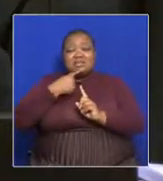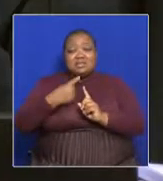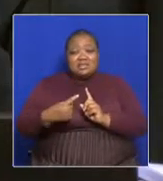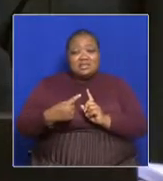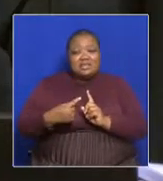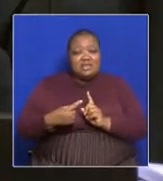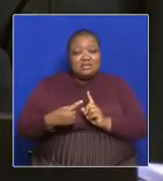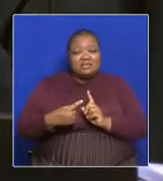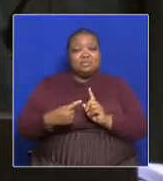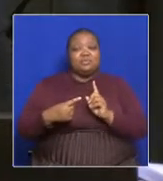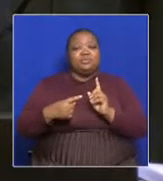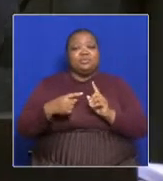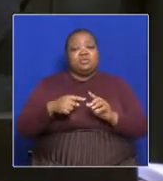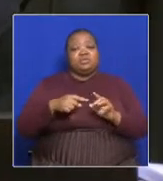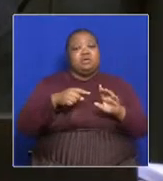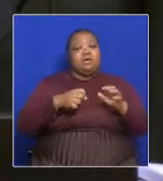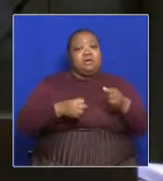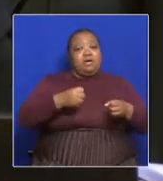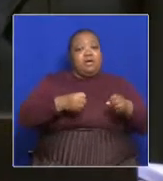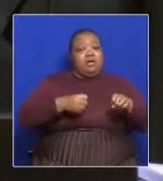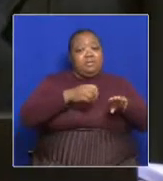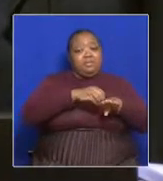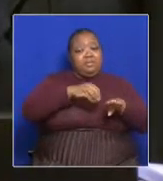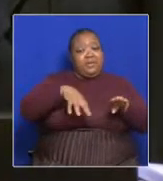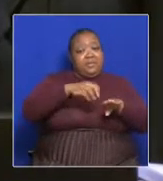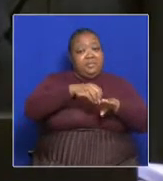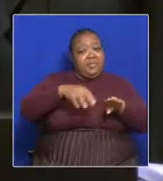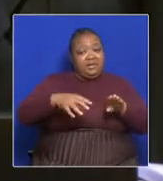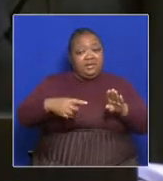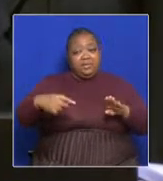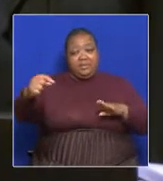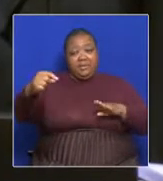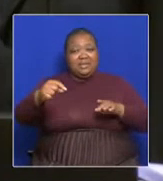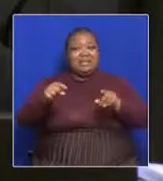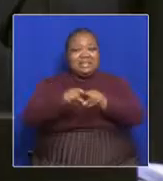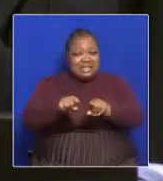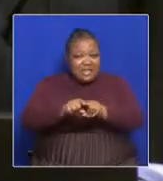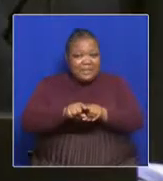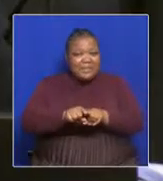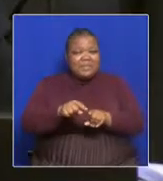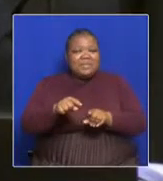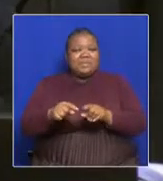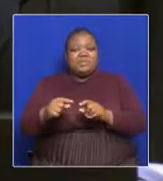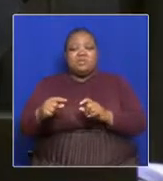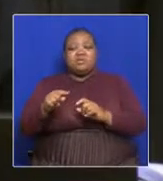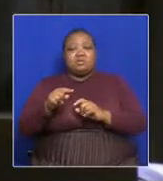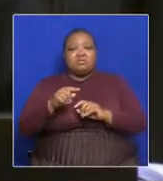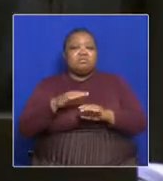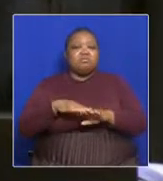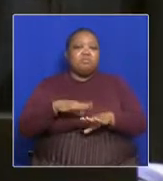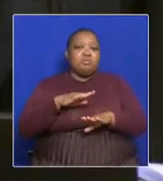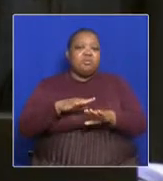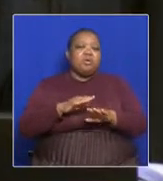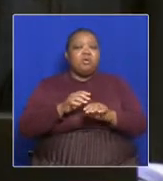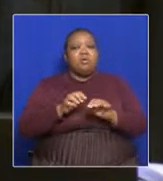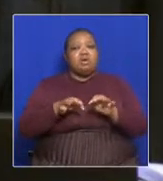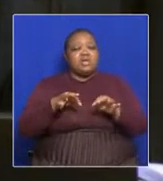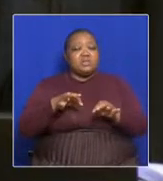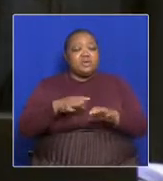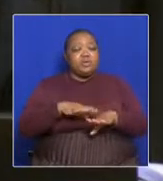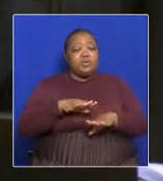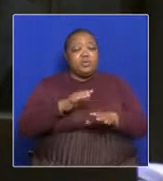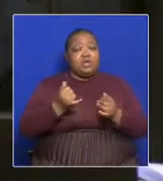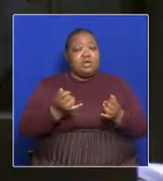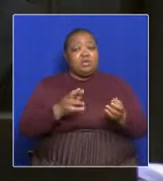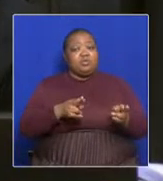offloaded the bags and we left. But he says the same thing in even more words in the one that you referred to. He says,